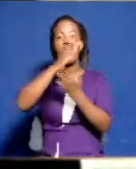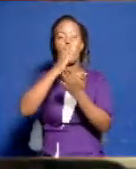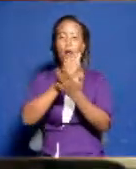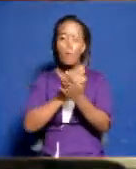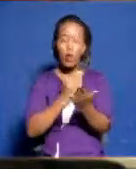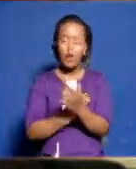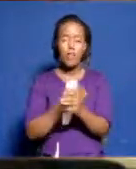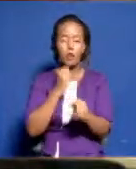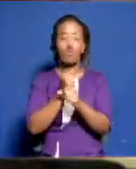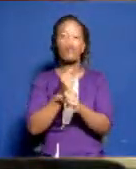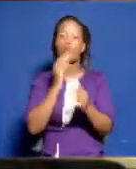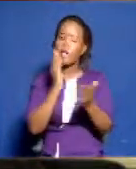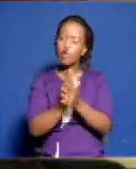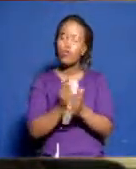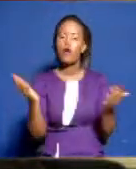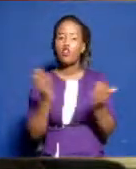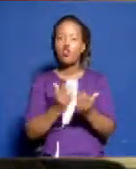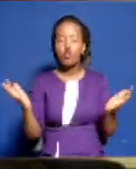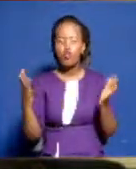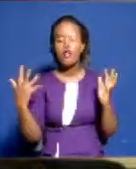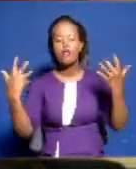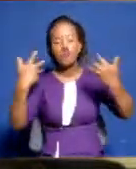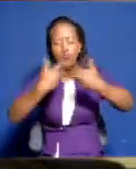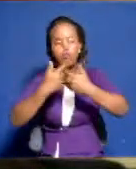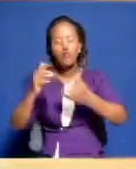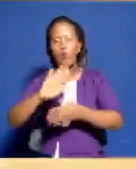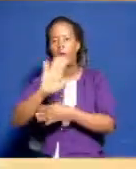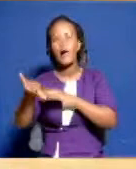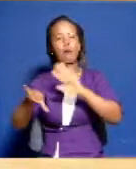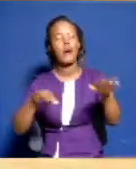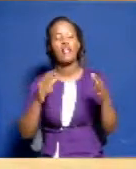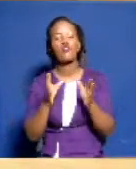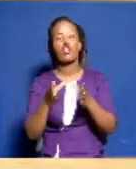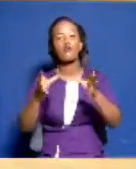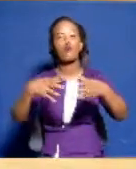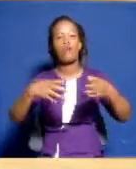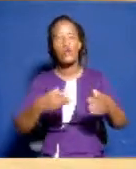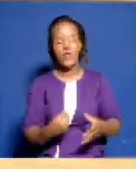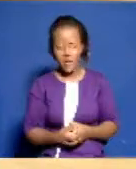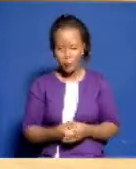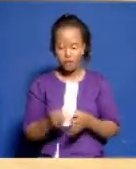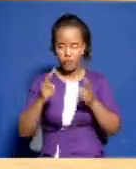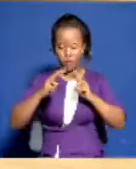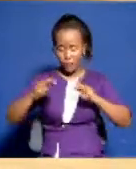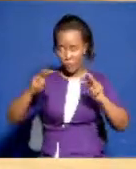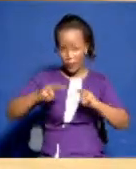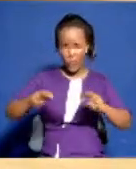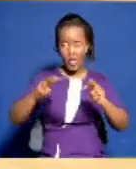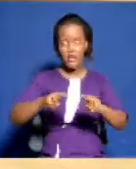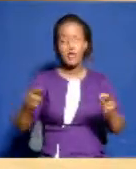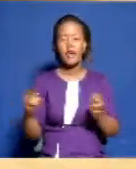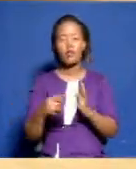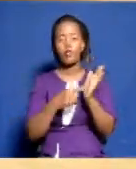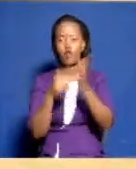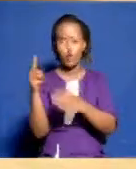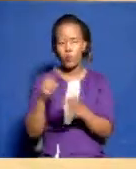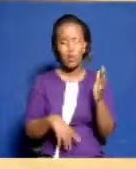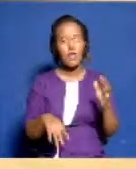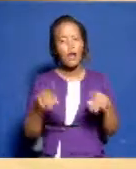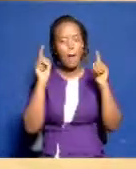that children are reintegrated back to the community. Kulingana na utafiti imeonekana kwamba kuwe na